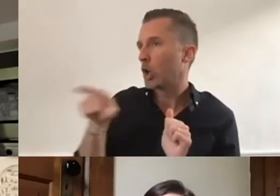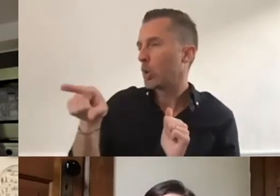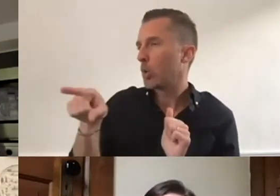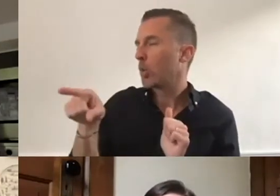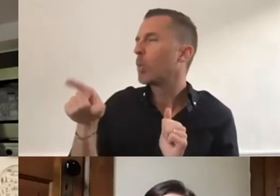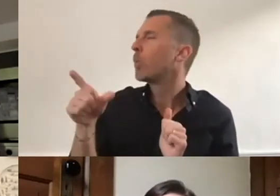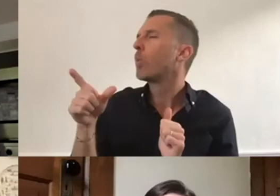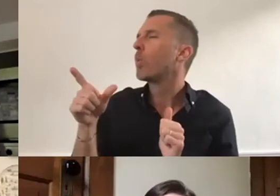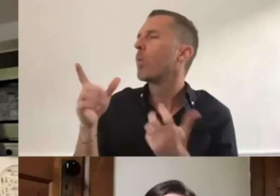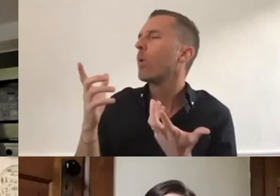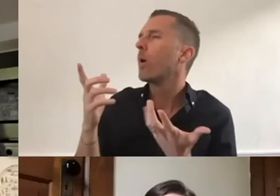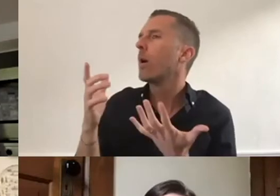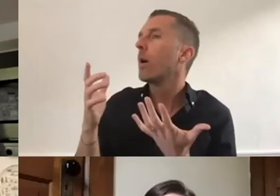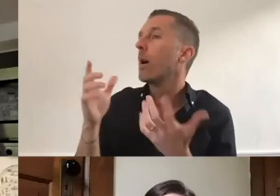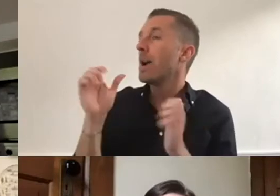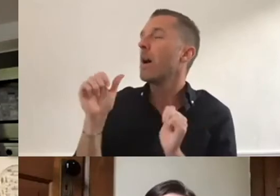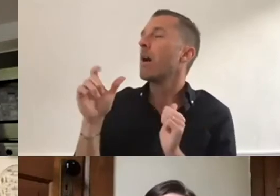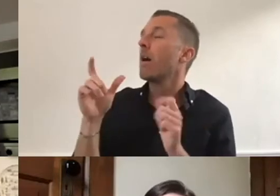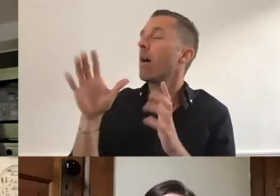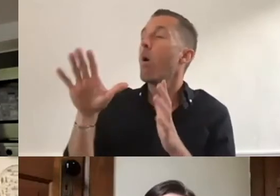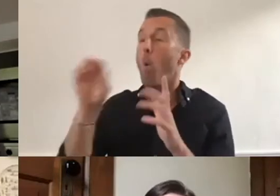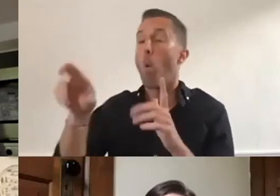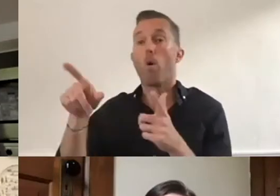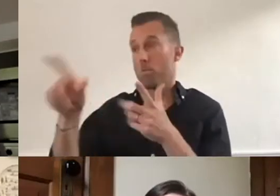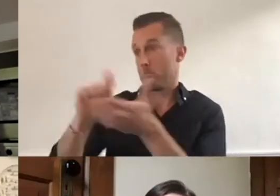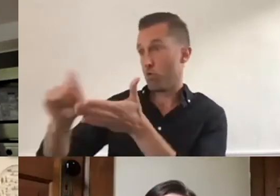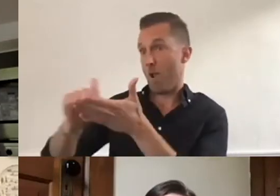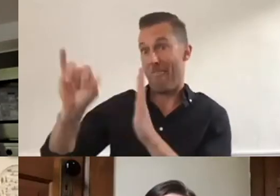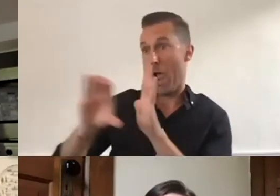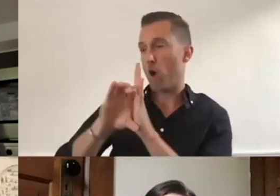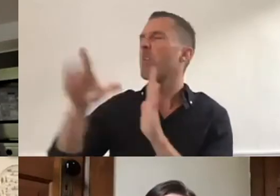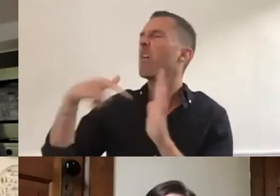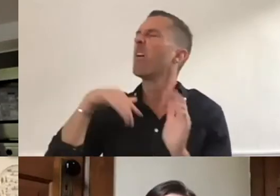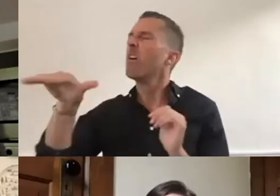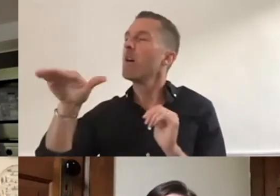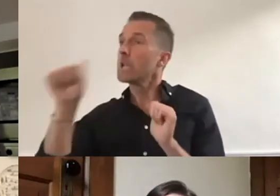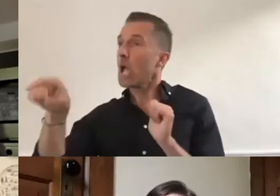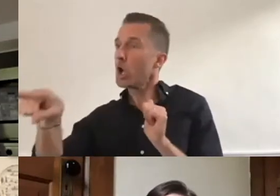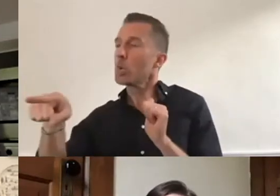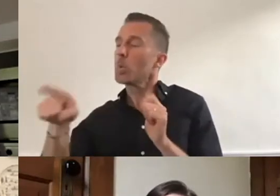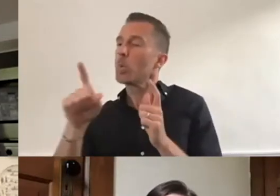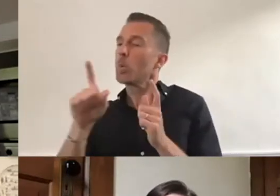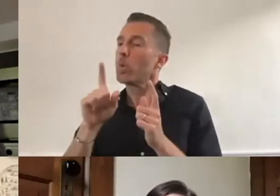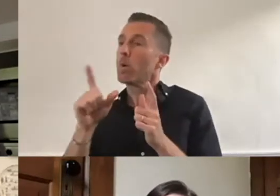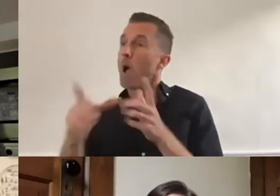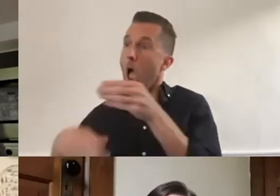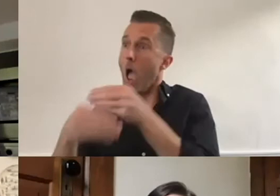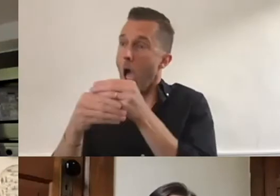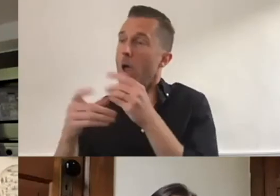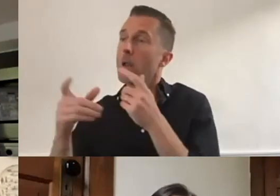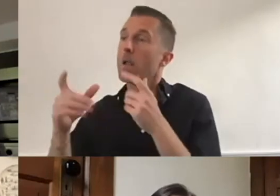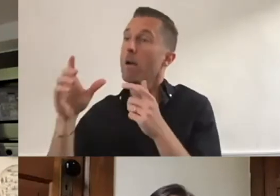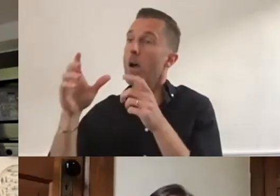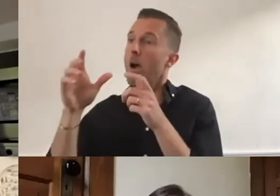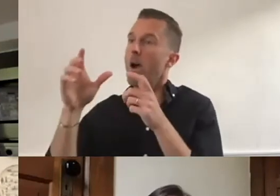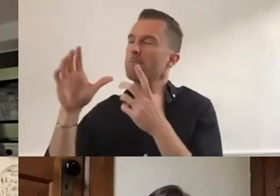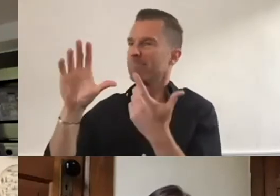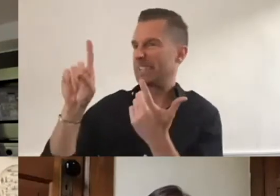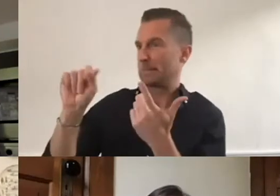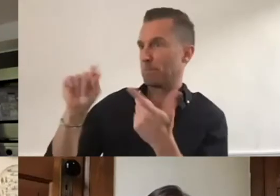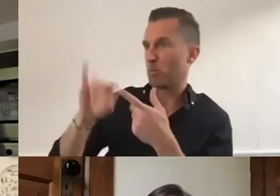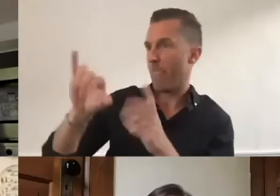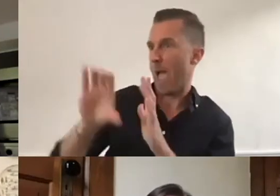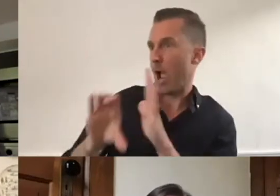as somebody with a disability that has the same disability even, for us? And I think that there are so many